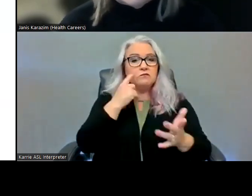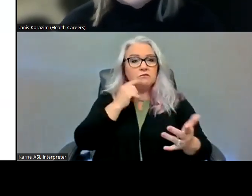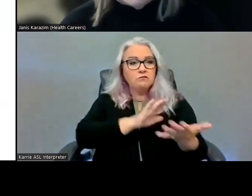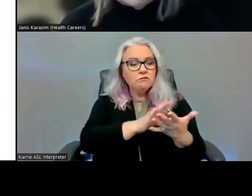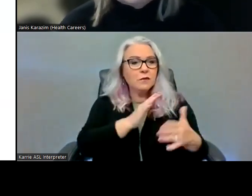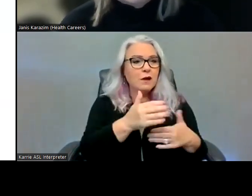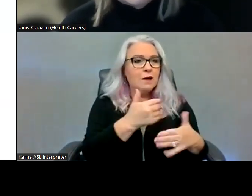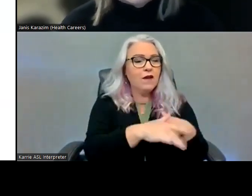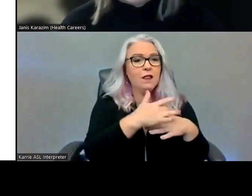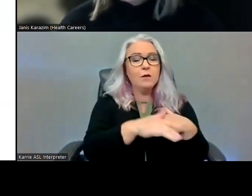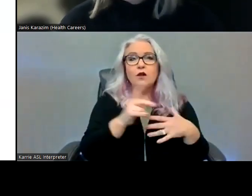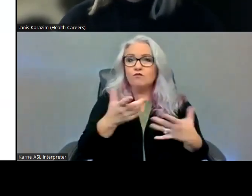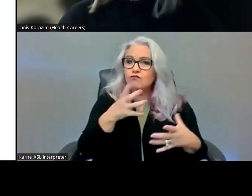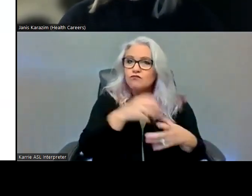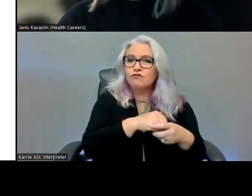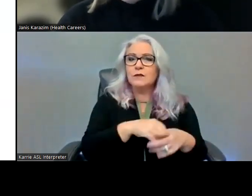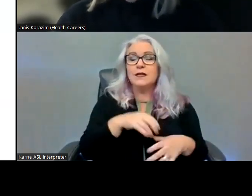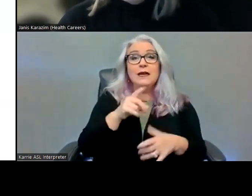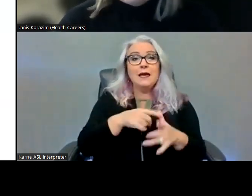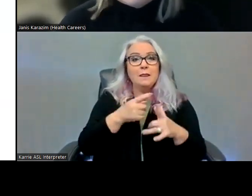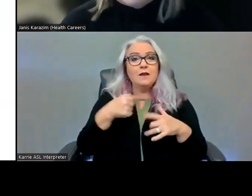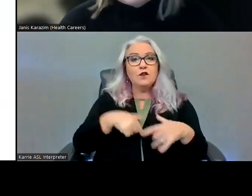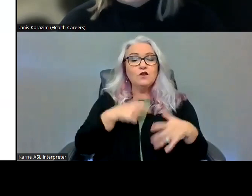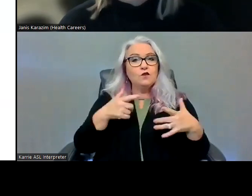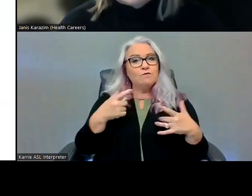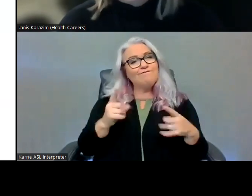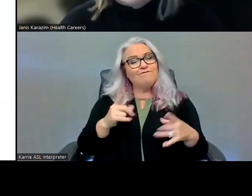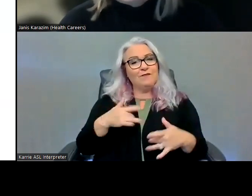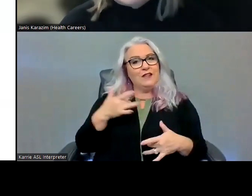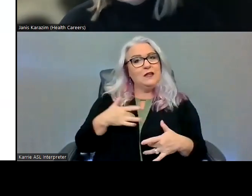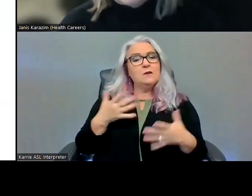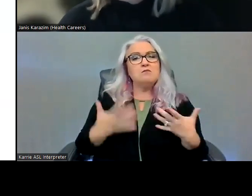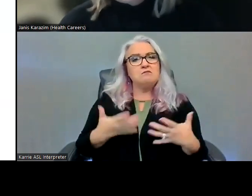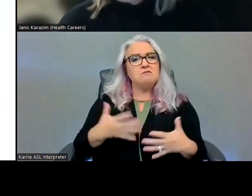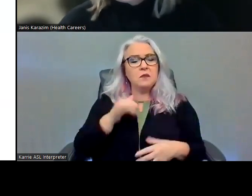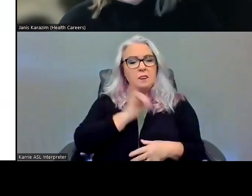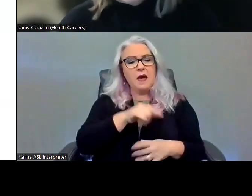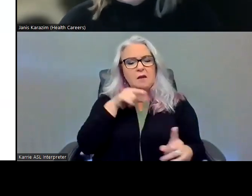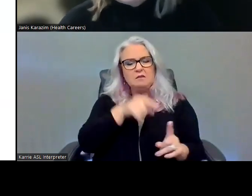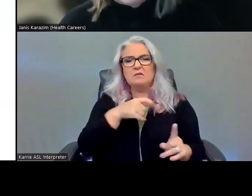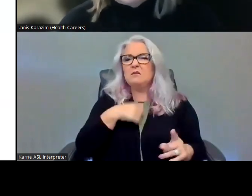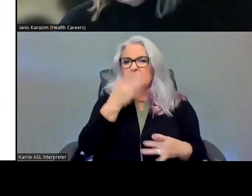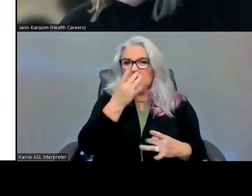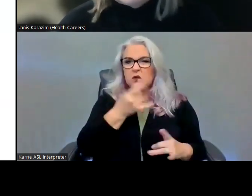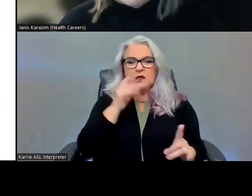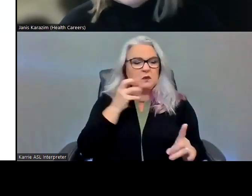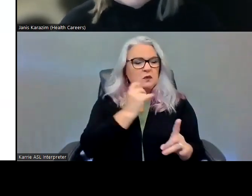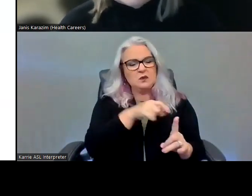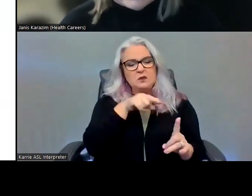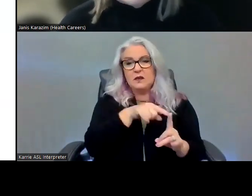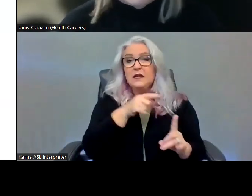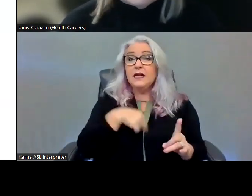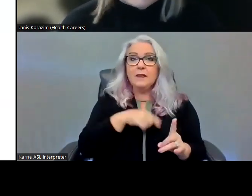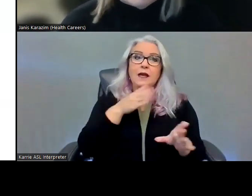get to know what your interests are, a career essentially evolves, and that